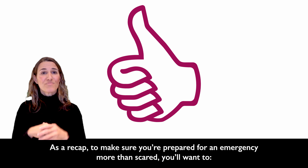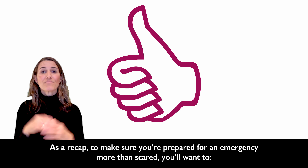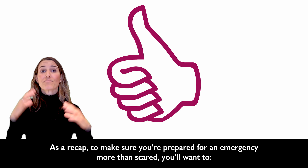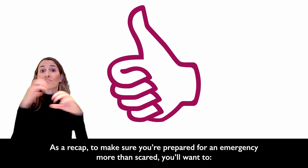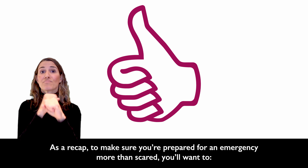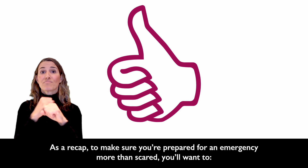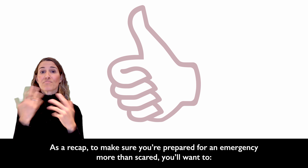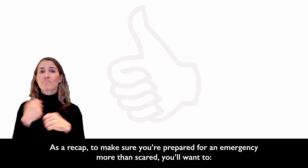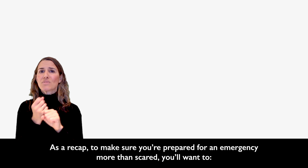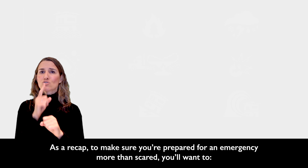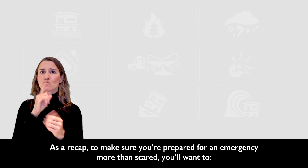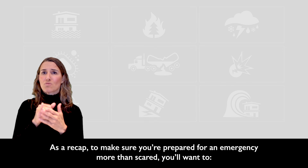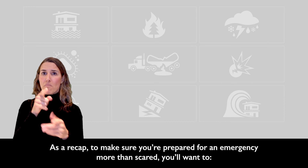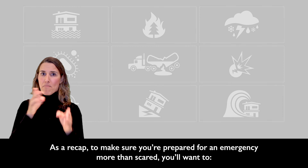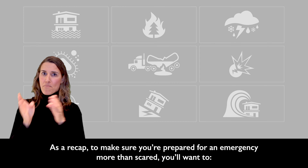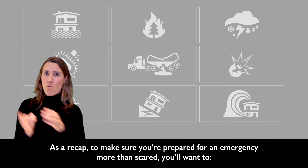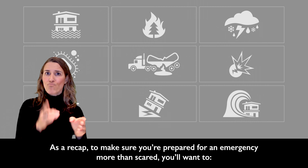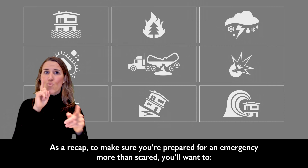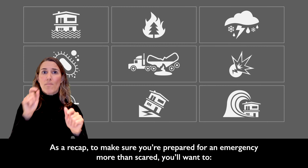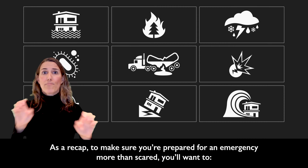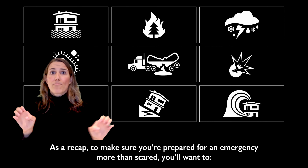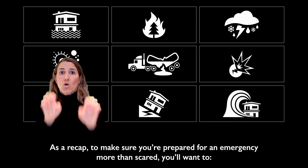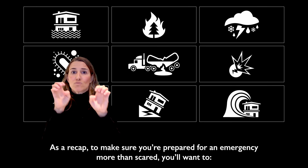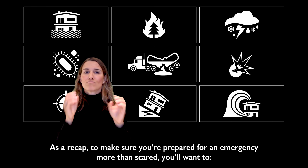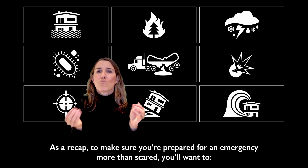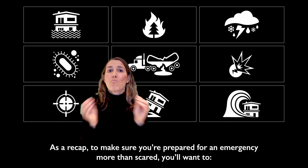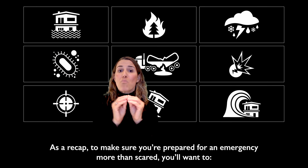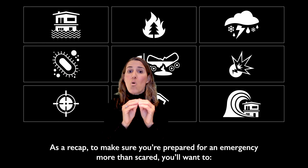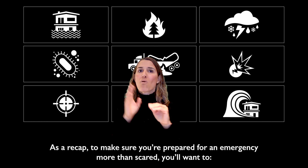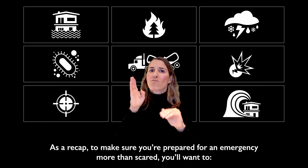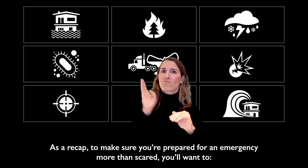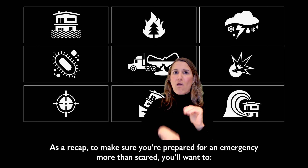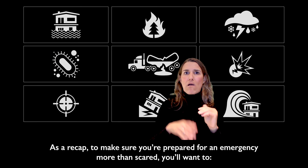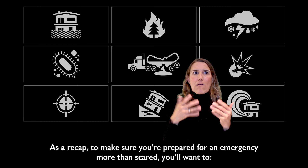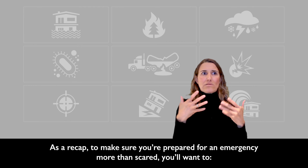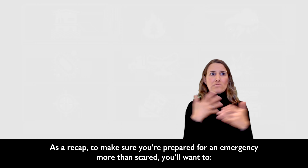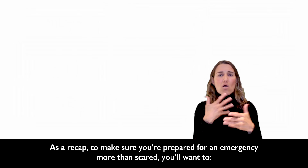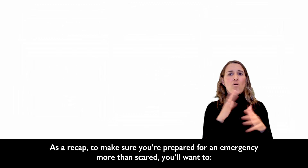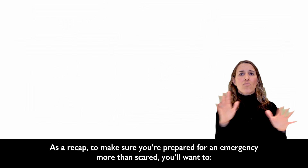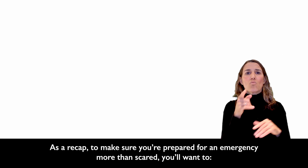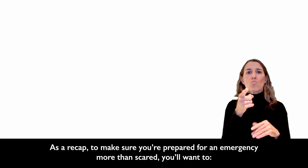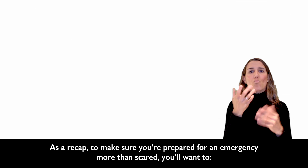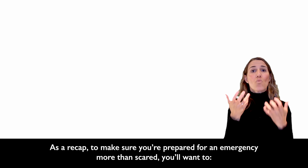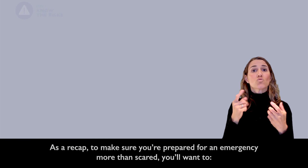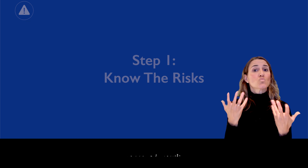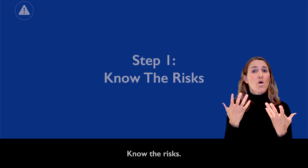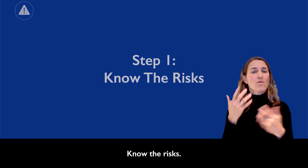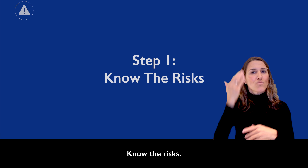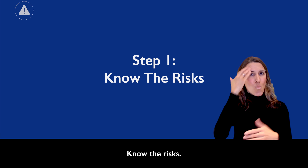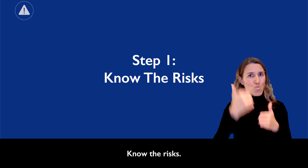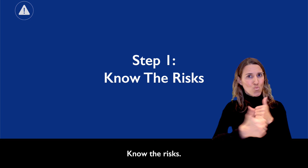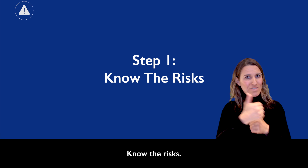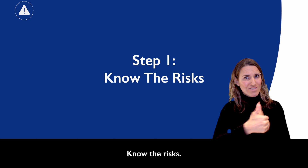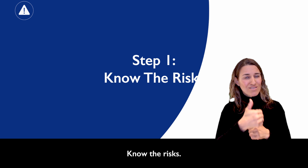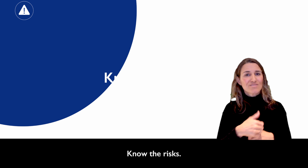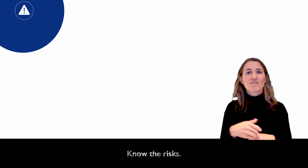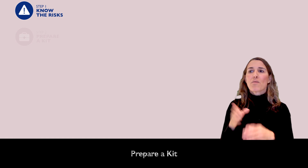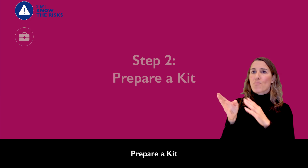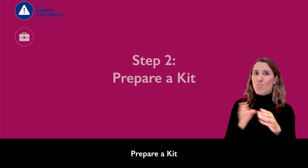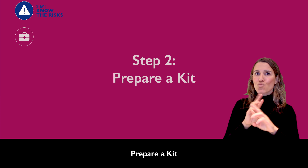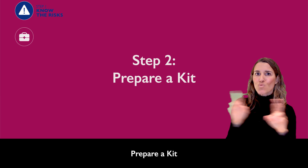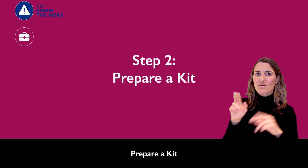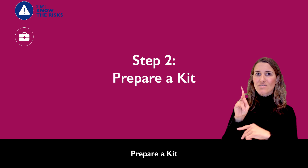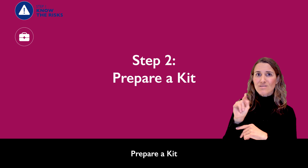Emergency Preparedness Committee, City of Port Coquitlam, City of Abbotsford, Ridge Meadows Senior Society.